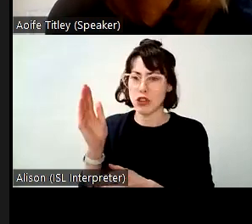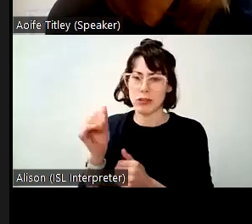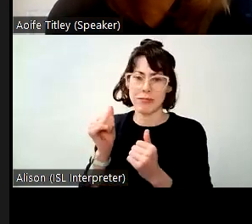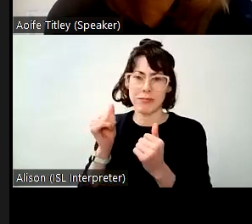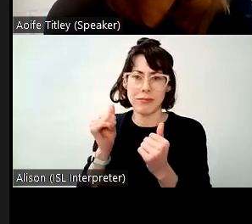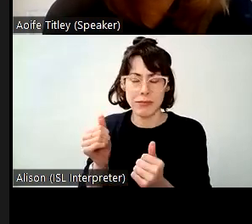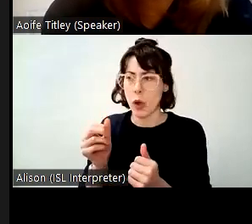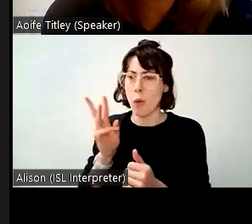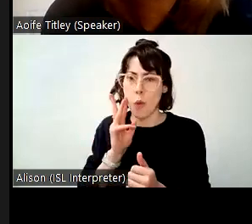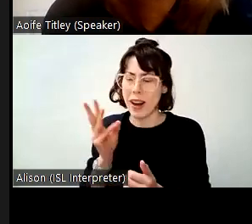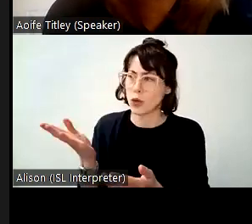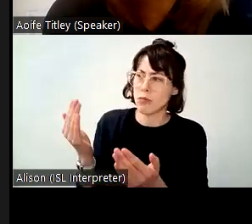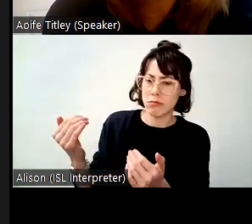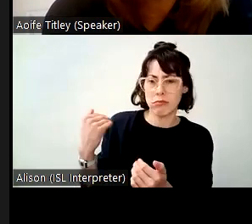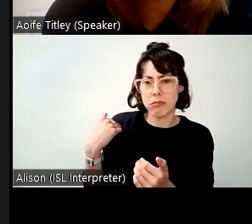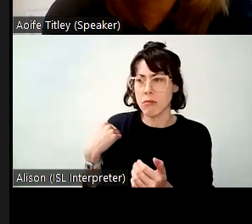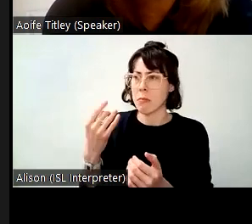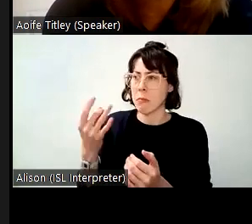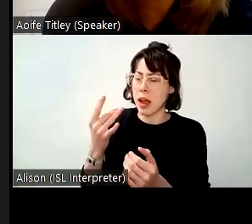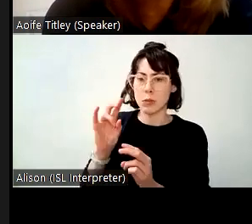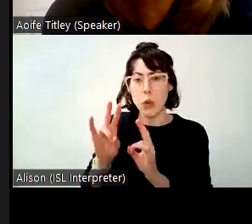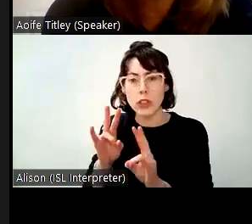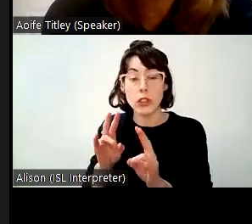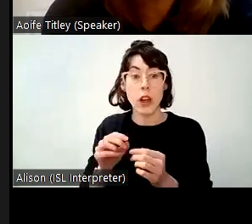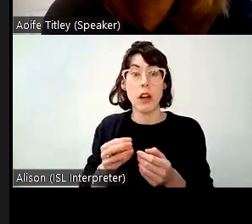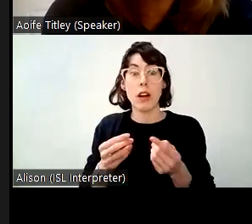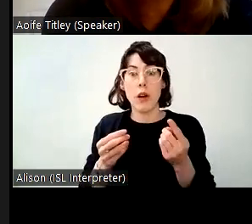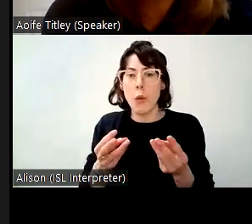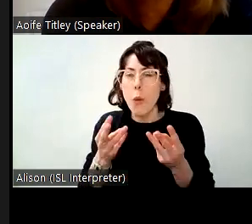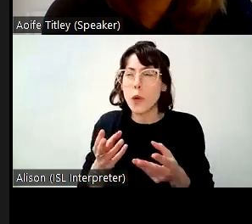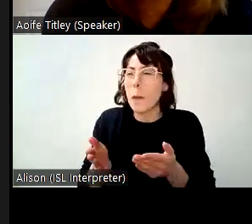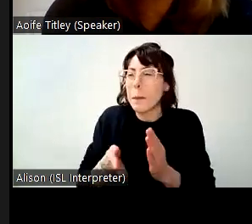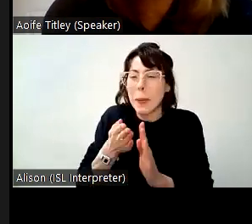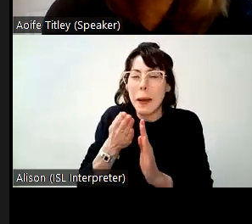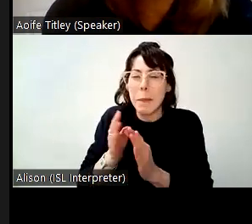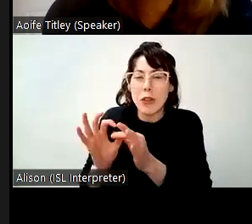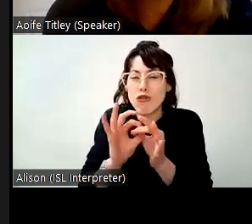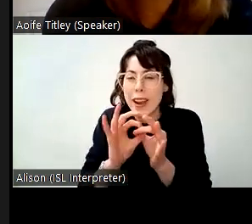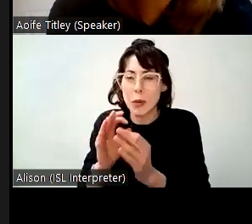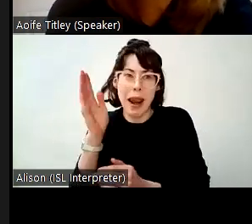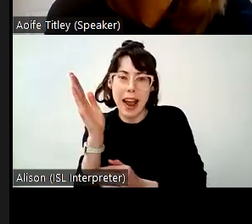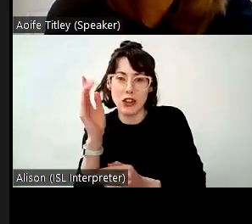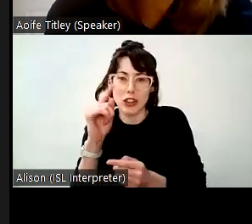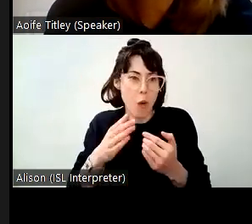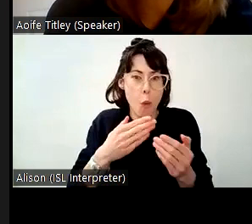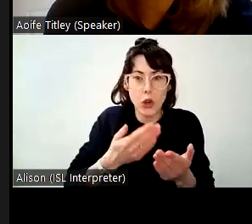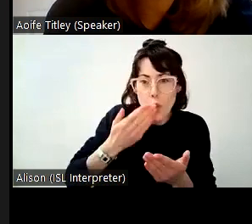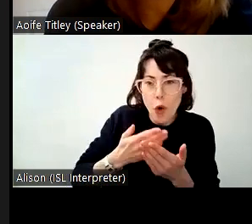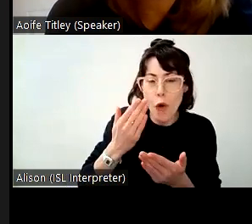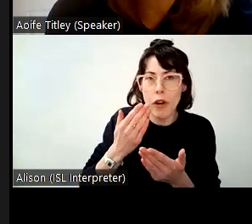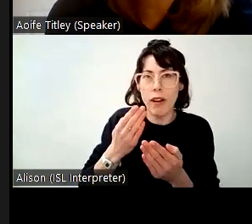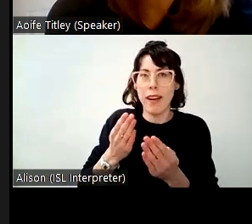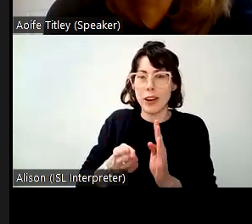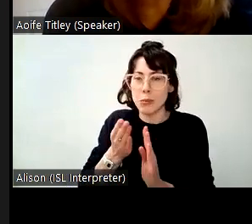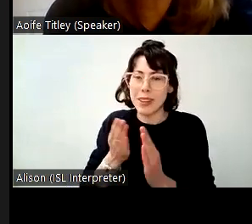much about building that relationship between the lecturers and the learning, and I suppose creating a collaborative and a space, safe learning space for everyone